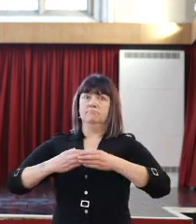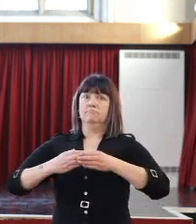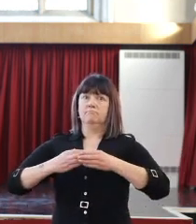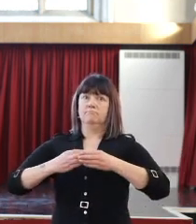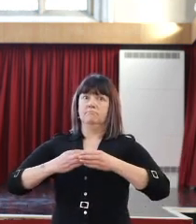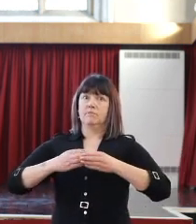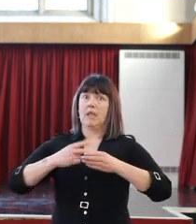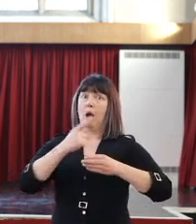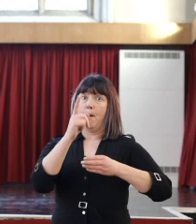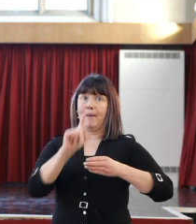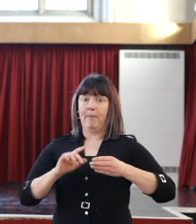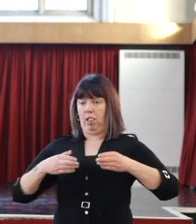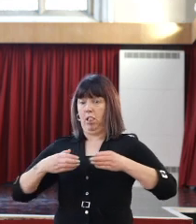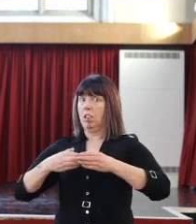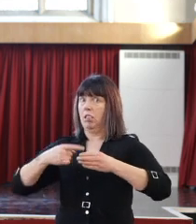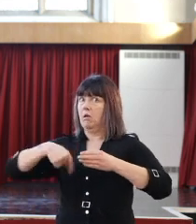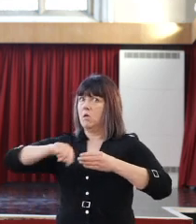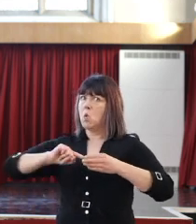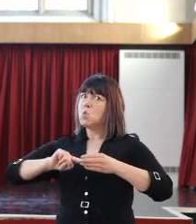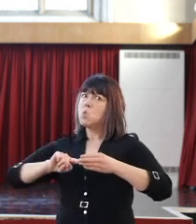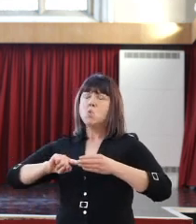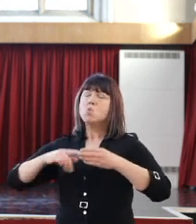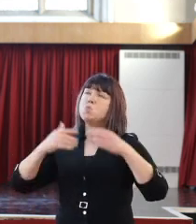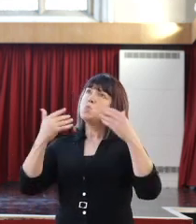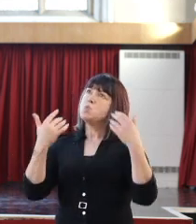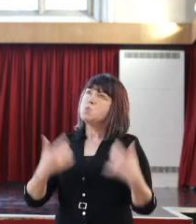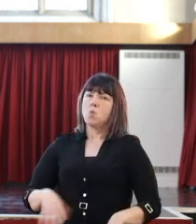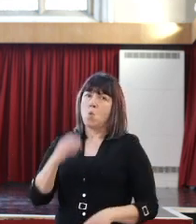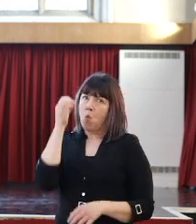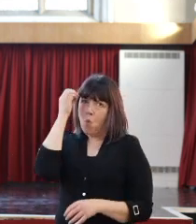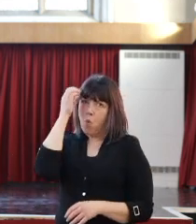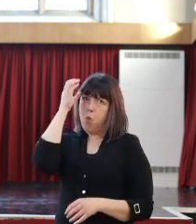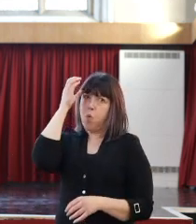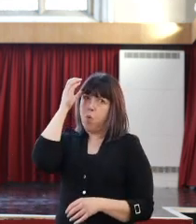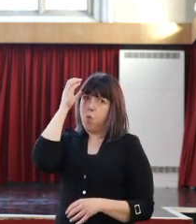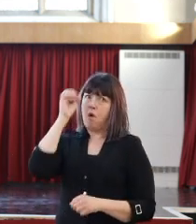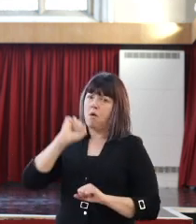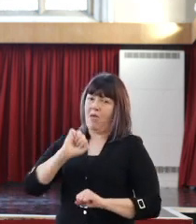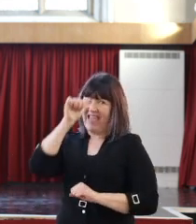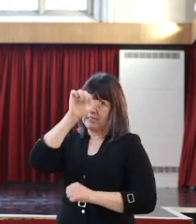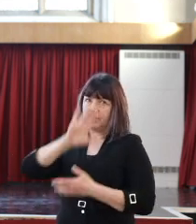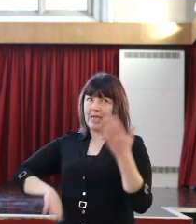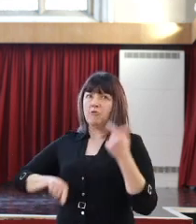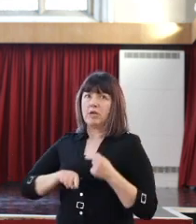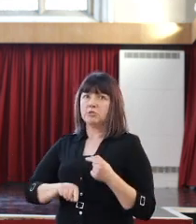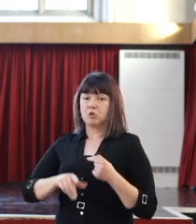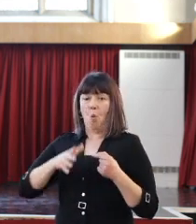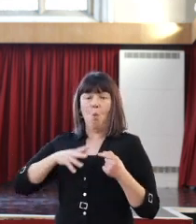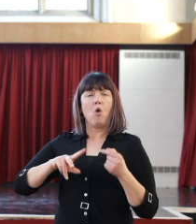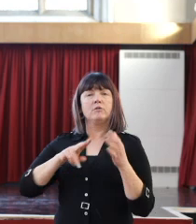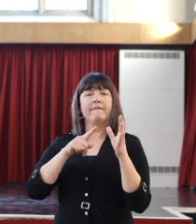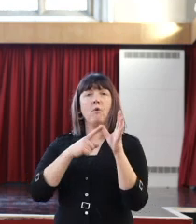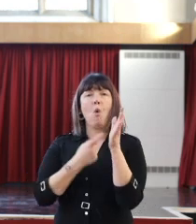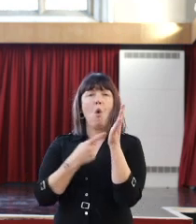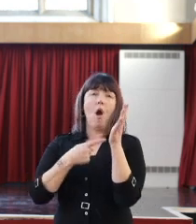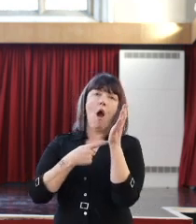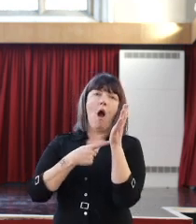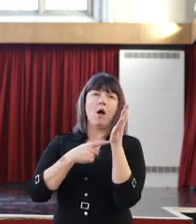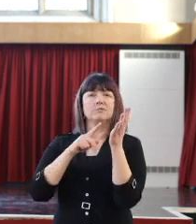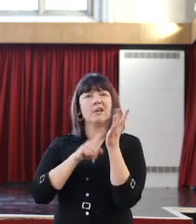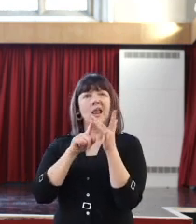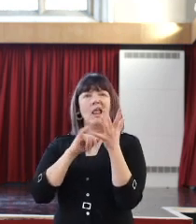and they have a lot to share about their experiences of working in the tech industry. We're going to make Artlist the home of technology